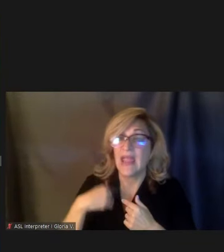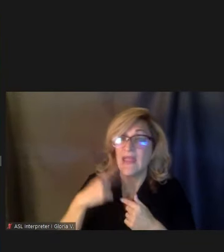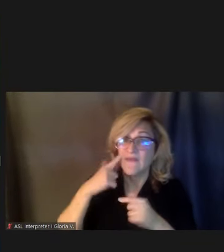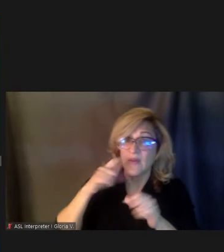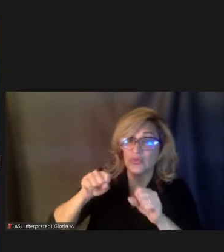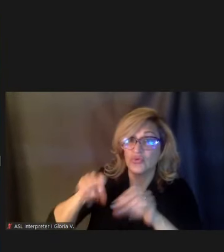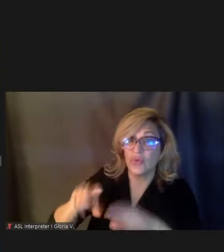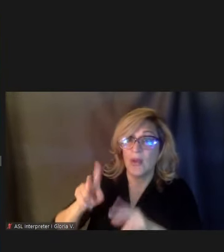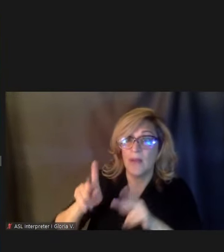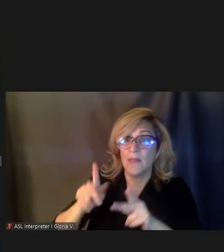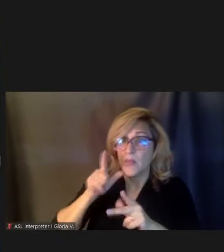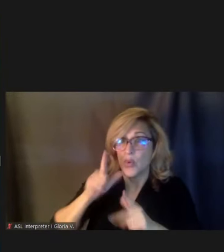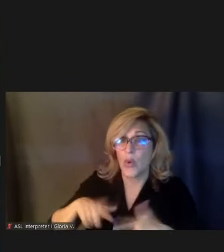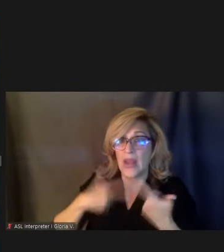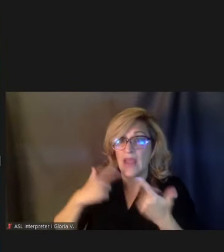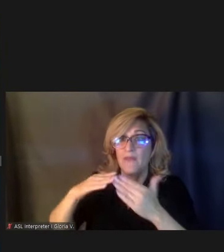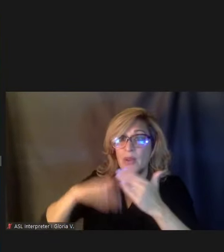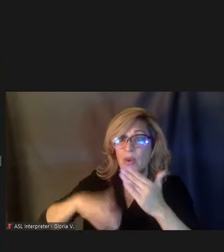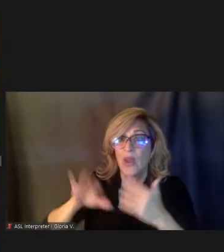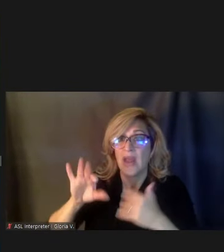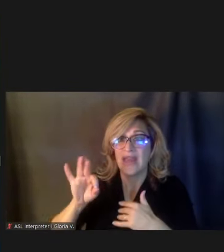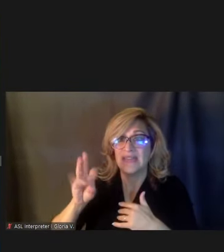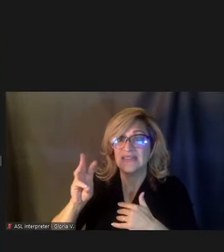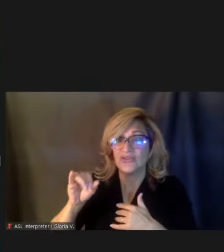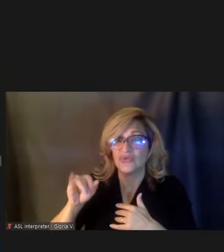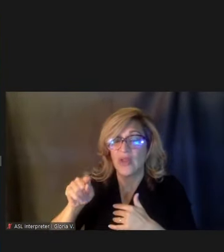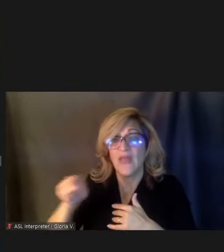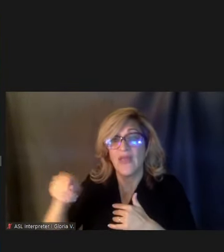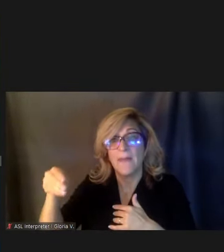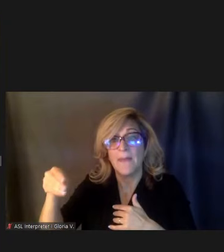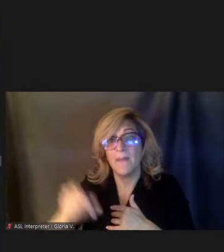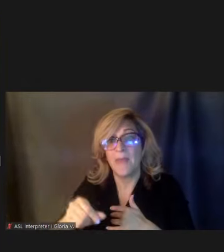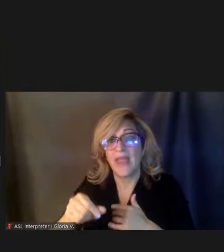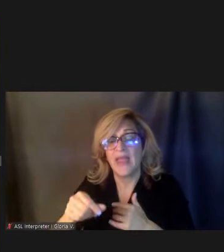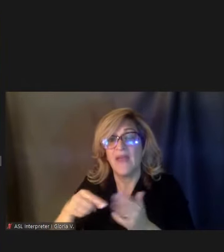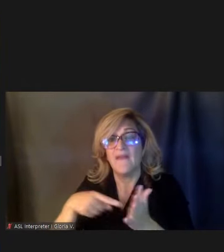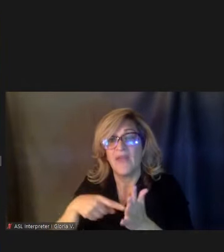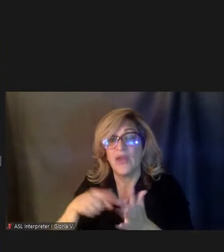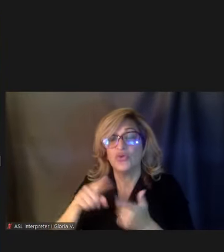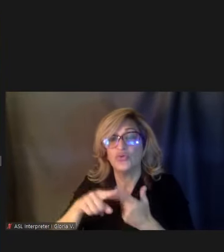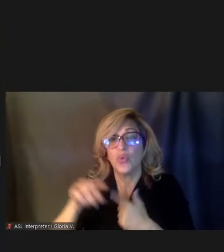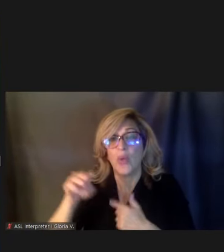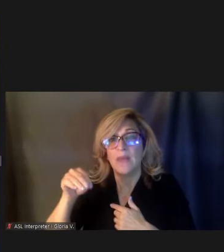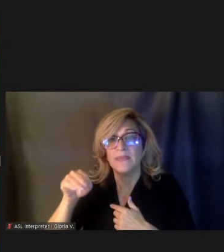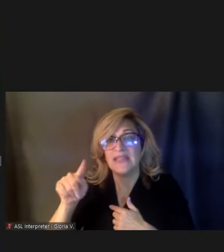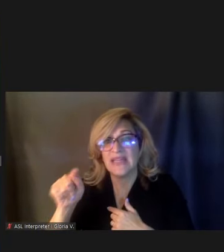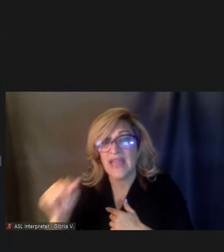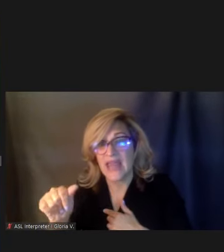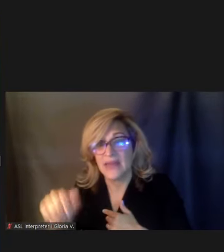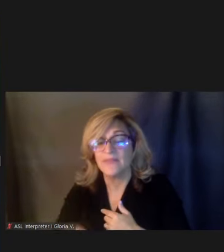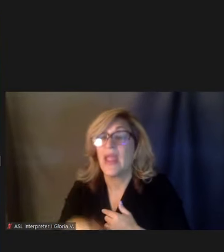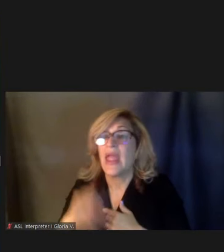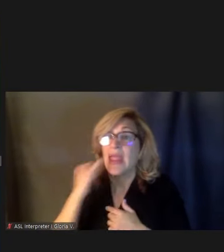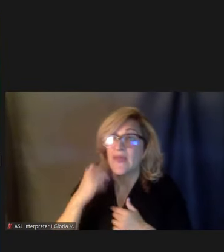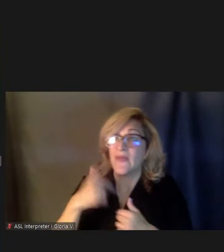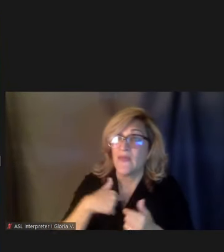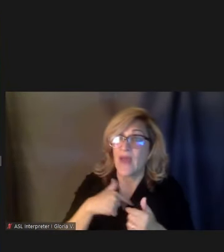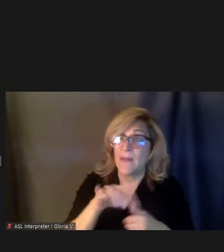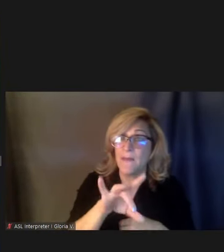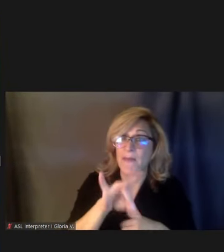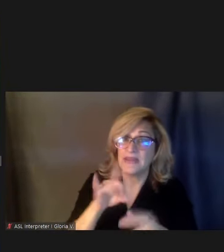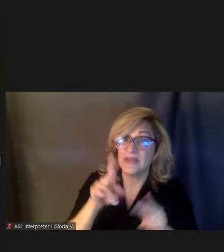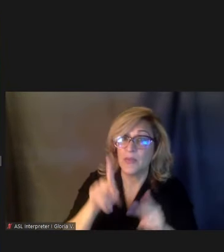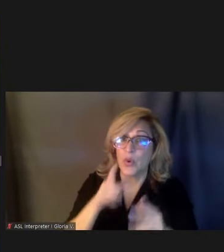below 96th Street, that person pay a fare to the MTA. And if I pick up somebody